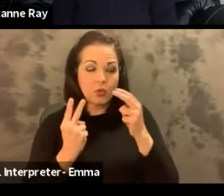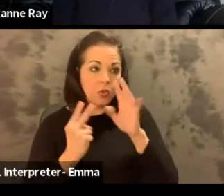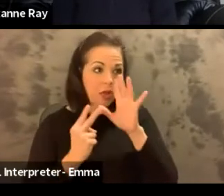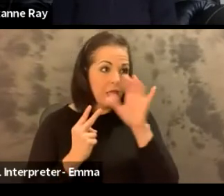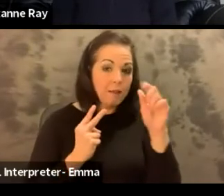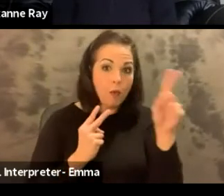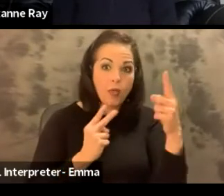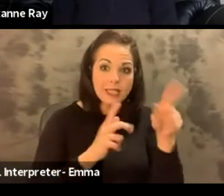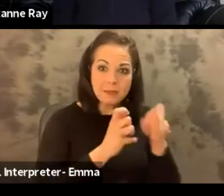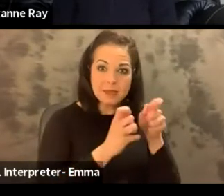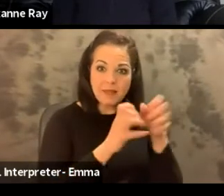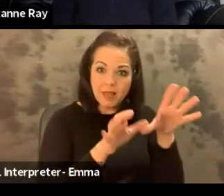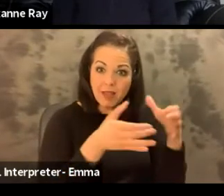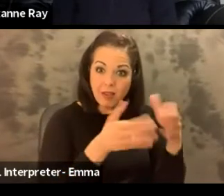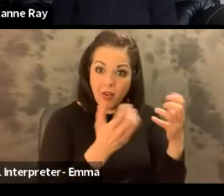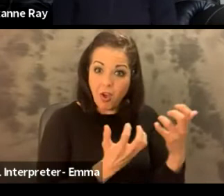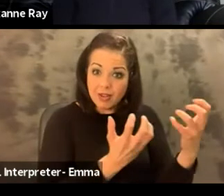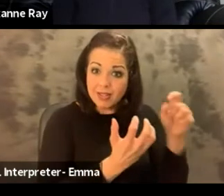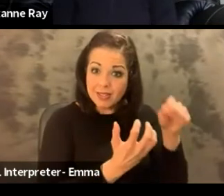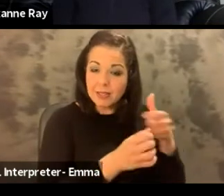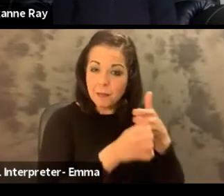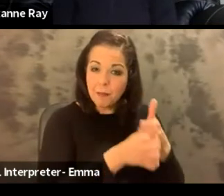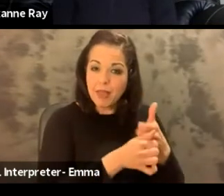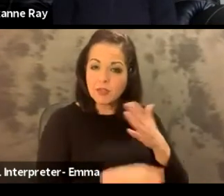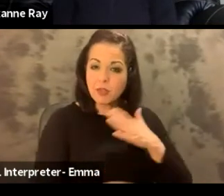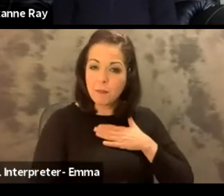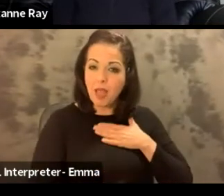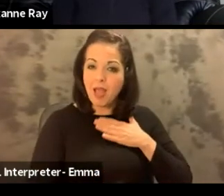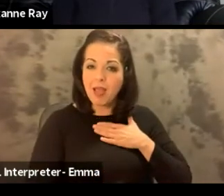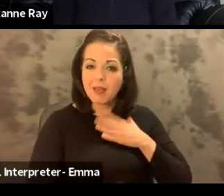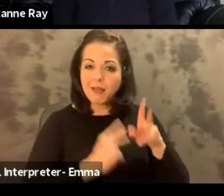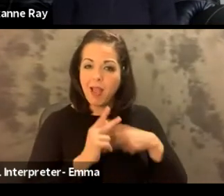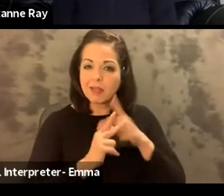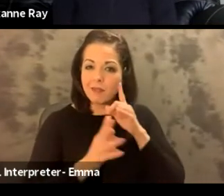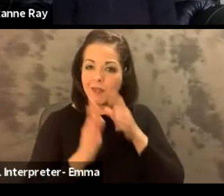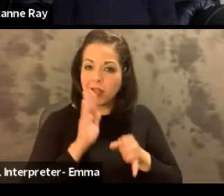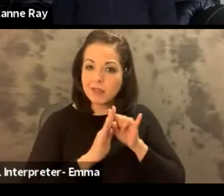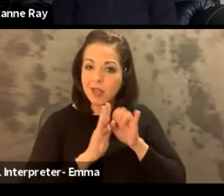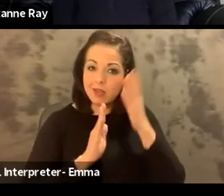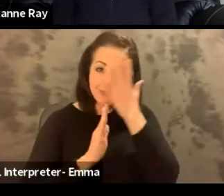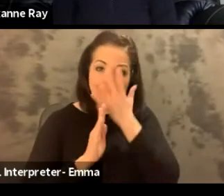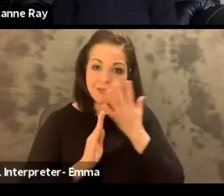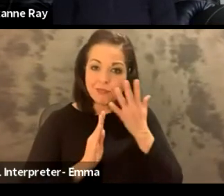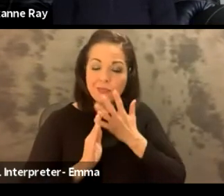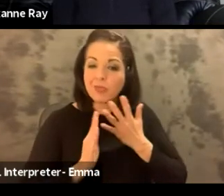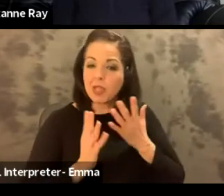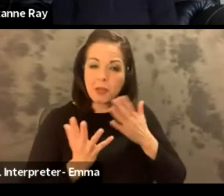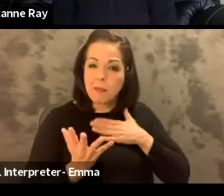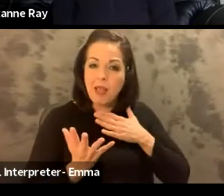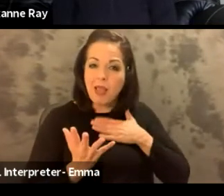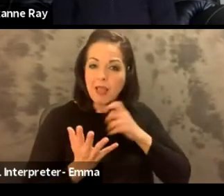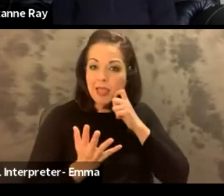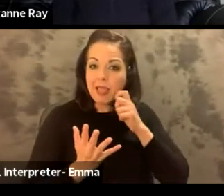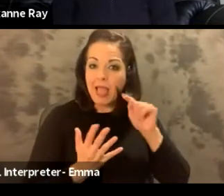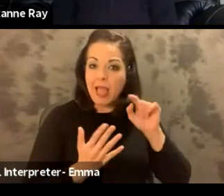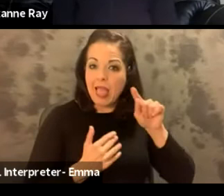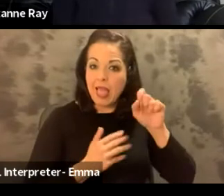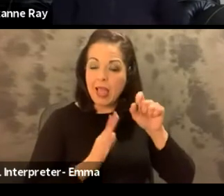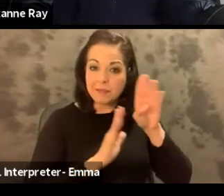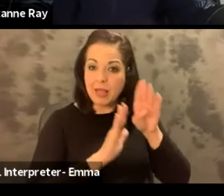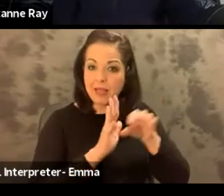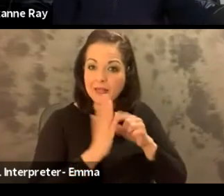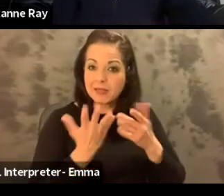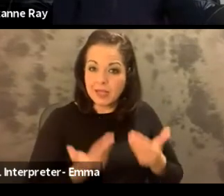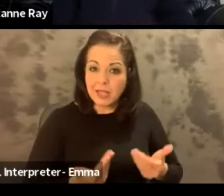any specific audience based on my kind of identity when it comes to my ethnicity, because I was always